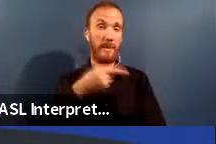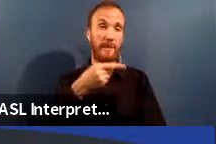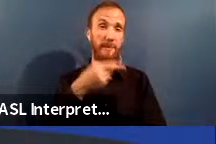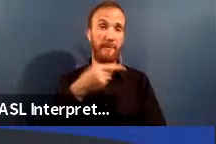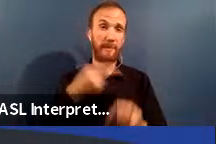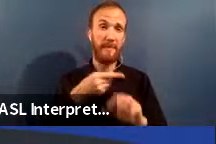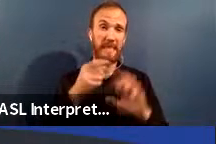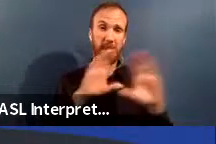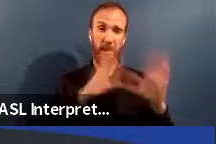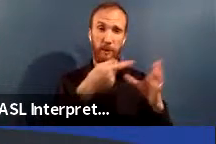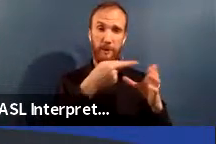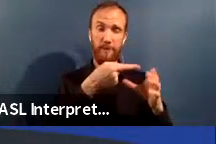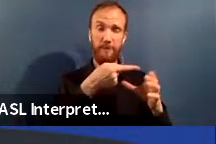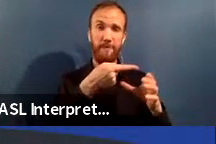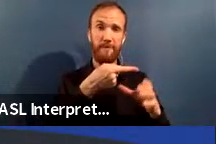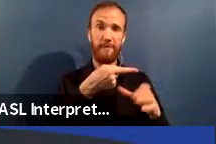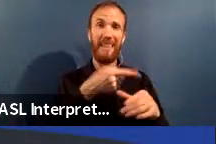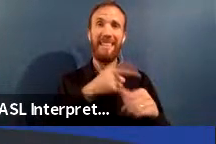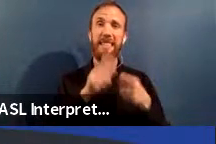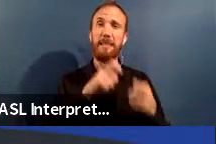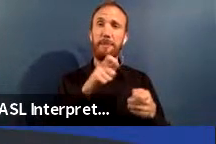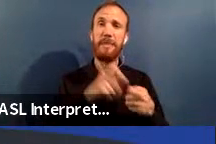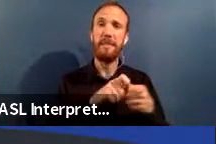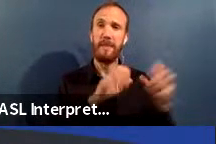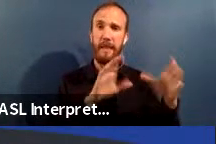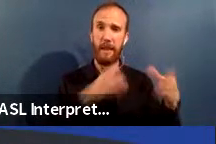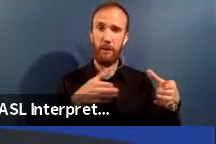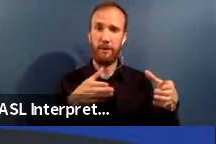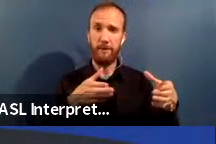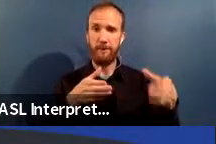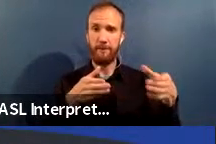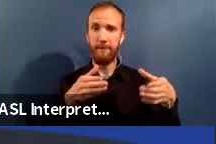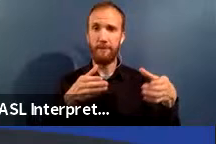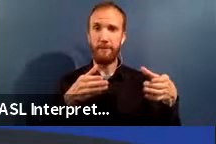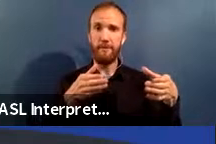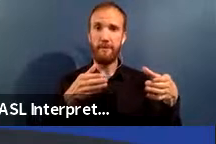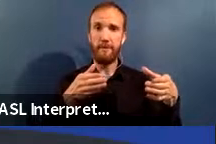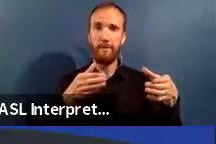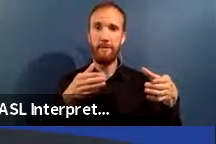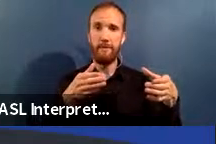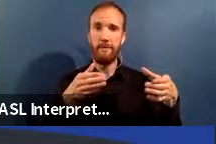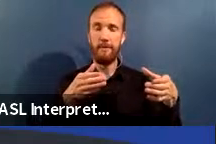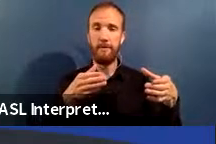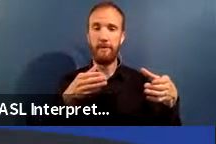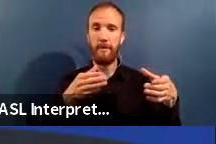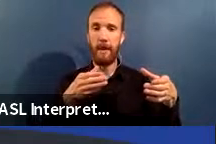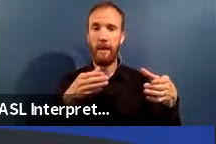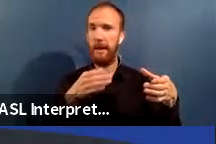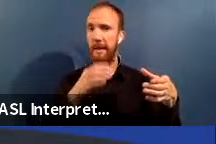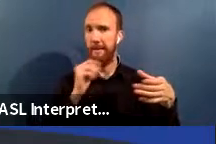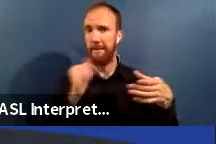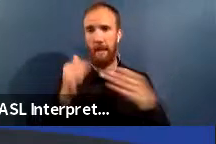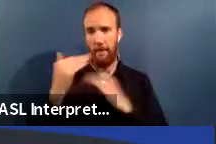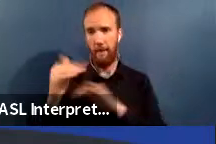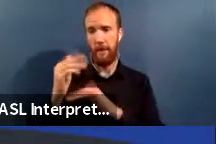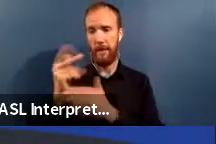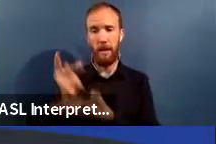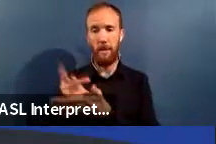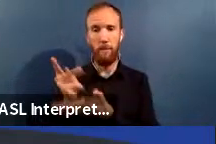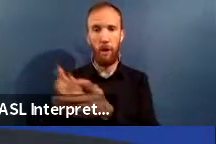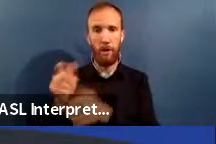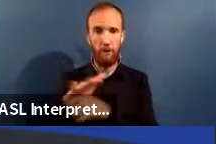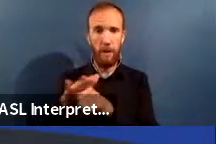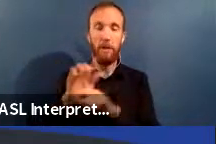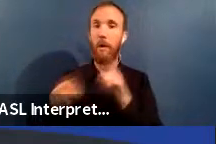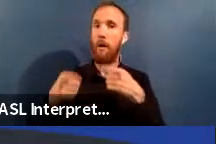is a specific category that goes beyond parking lot repairs to major parking lot